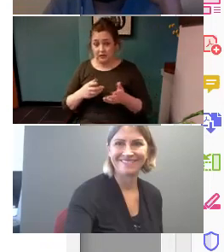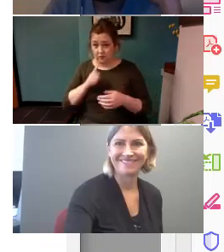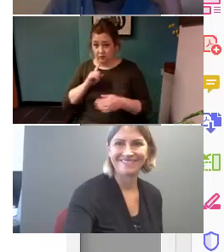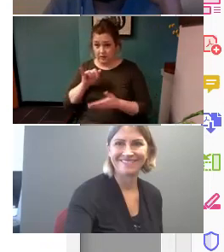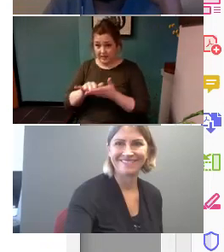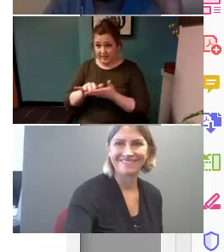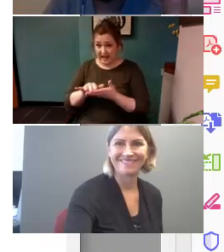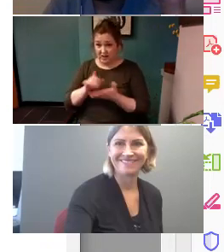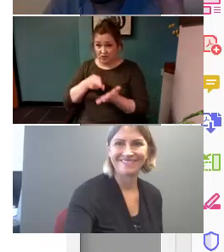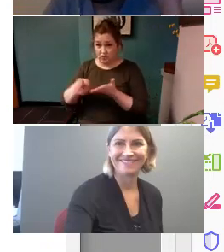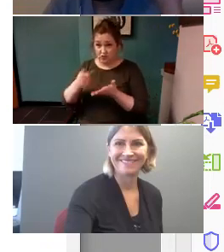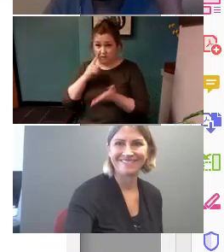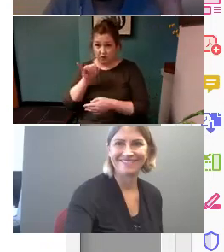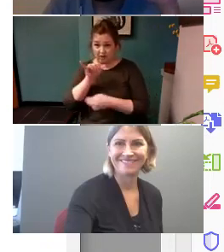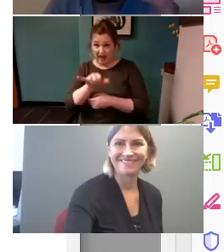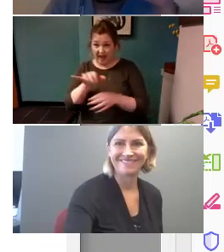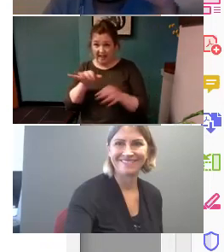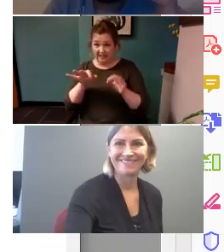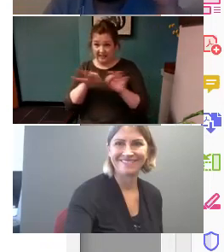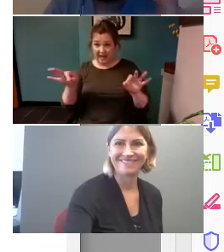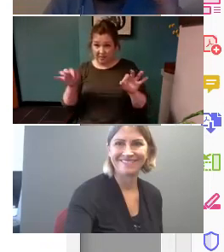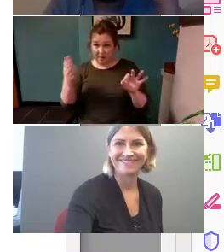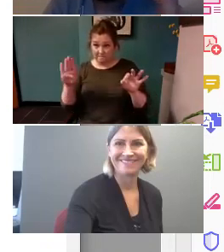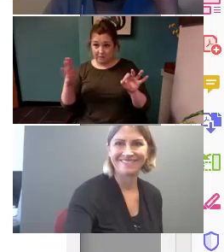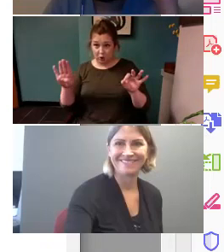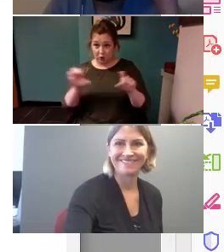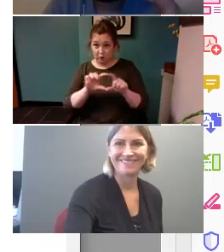Yeah. Because No. we are